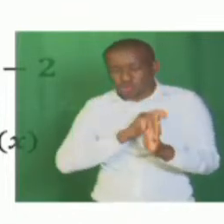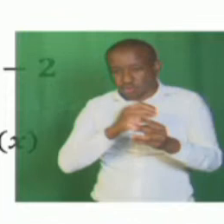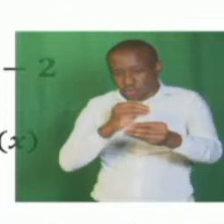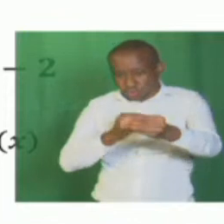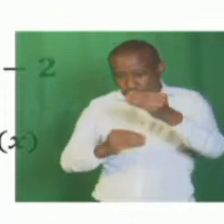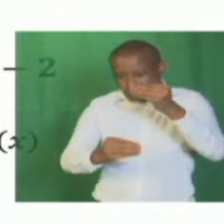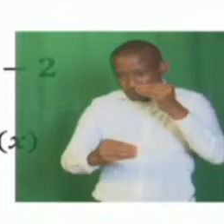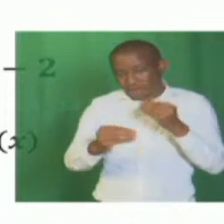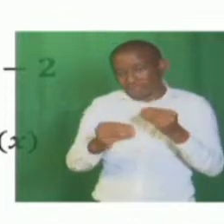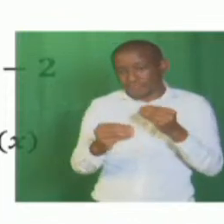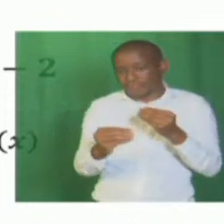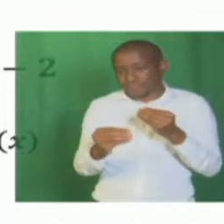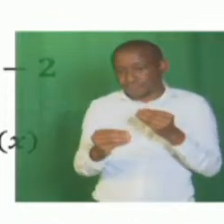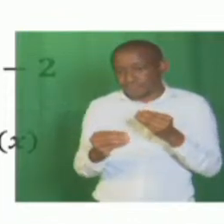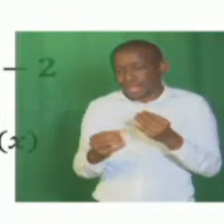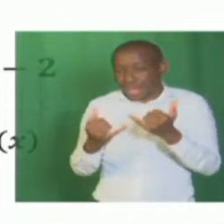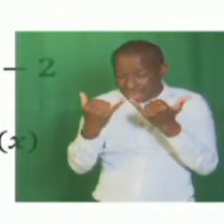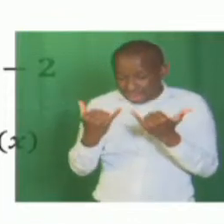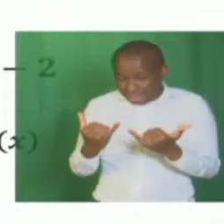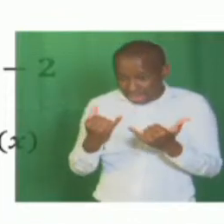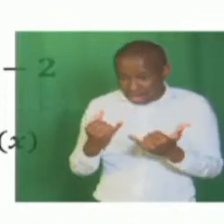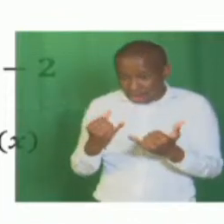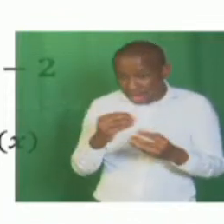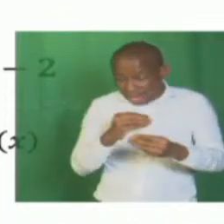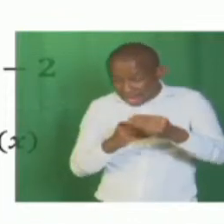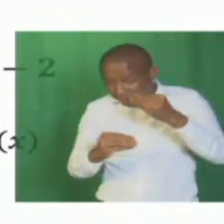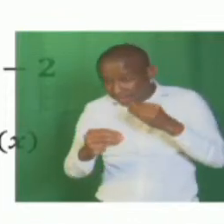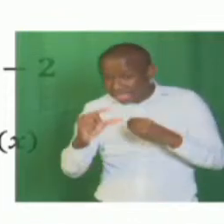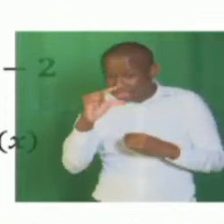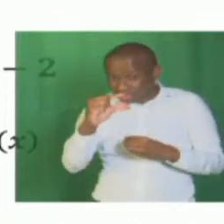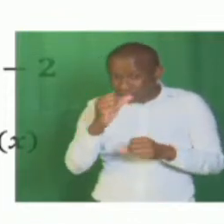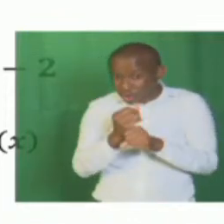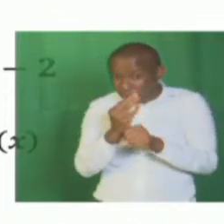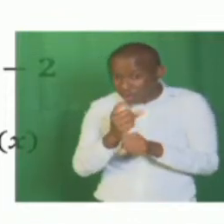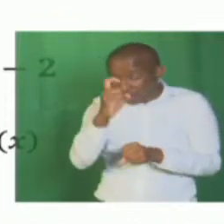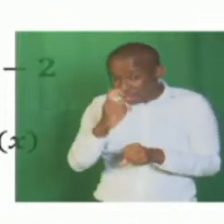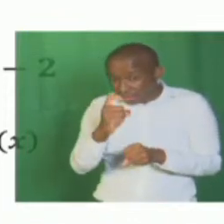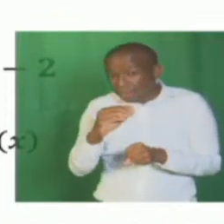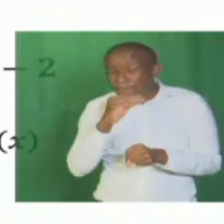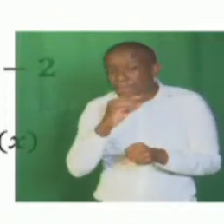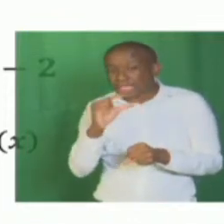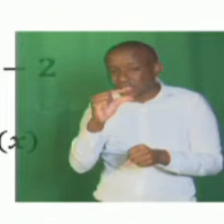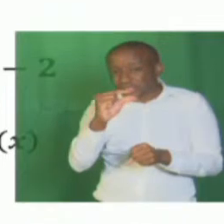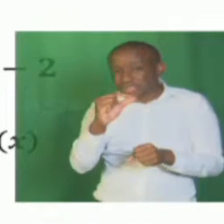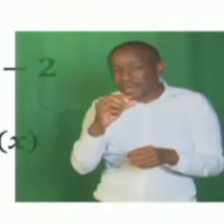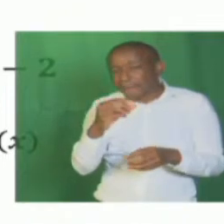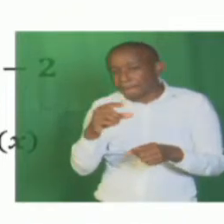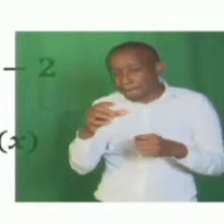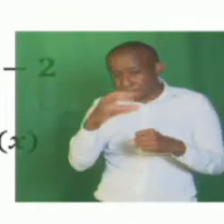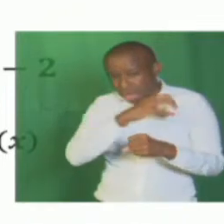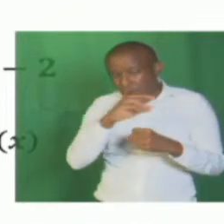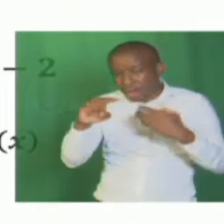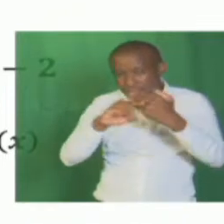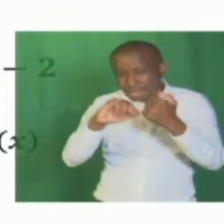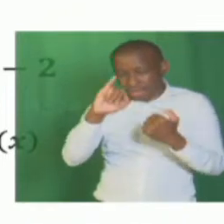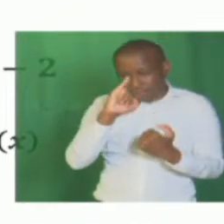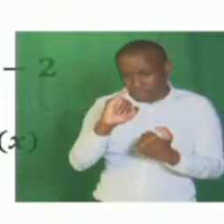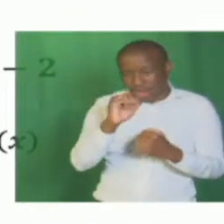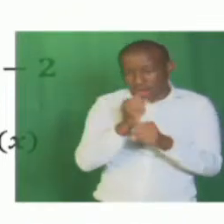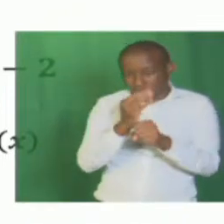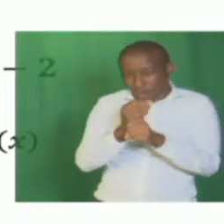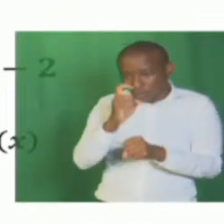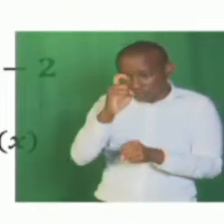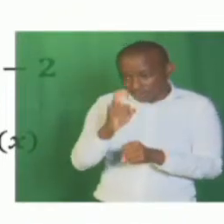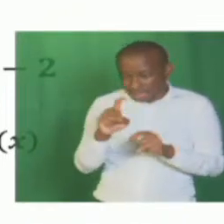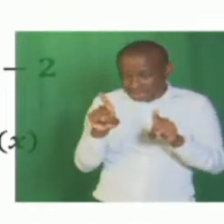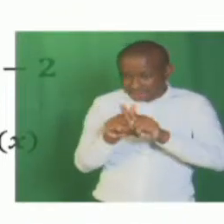function f of x. So if it's the inverse of g of x, it's going to be g to the power negative 1 of x. So it's going to